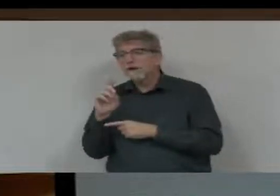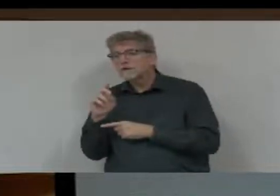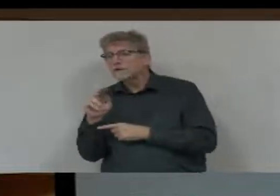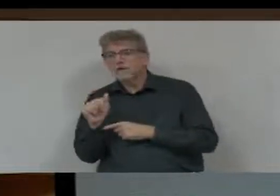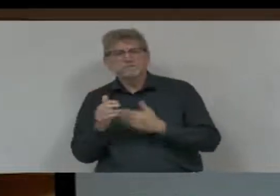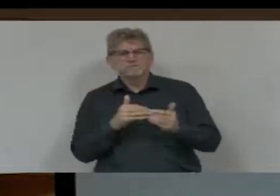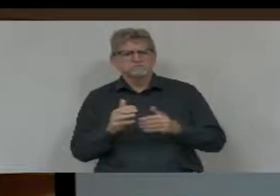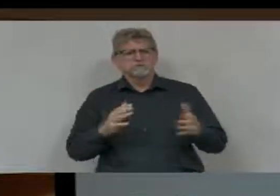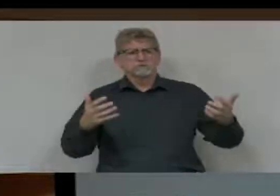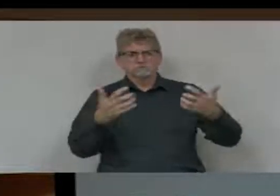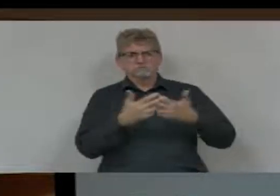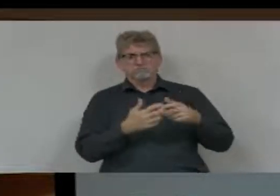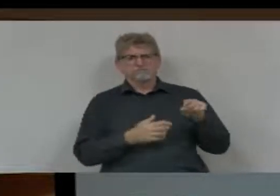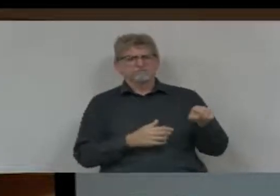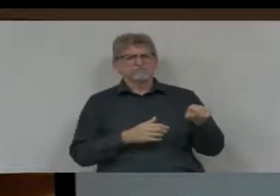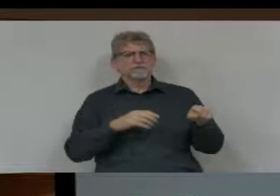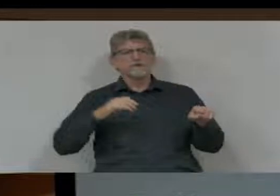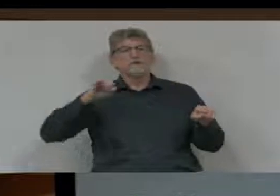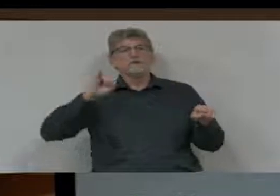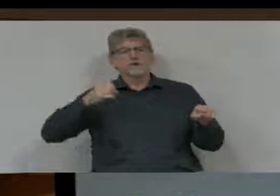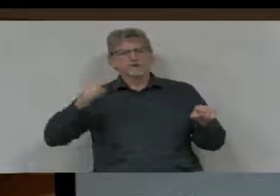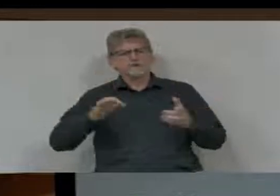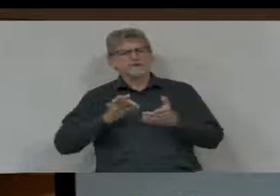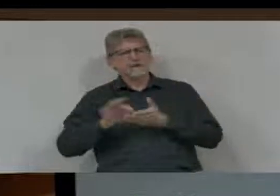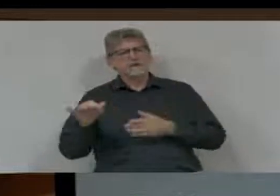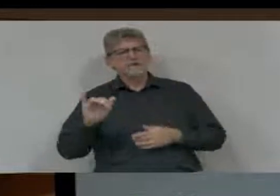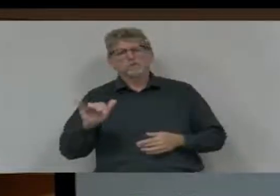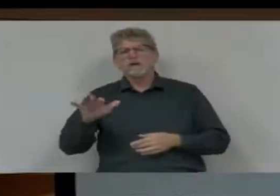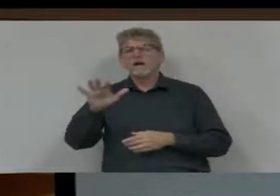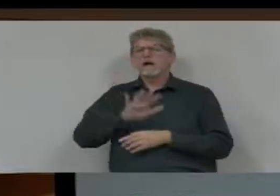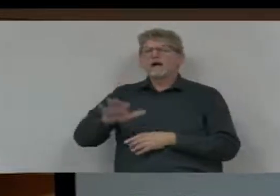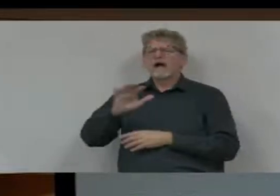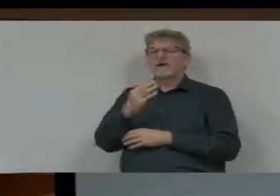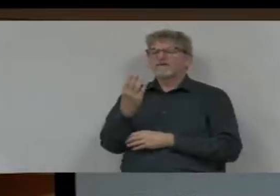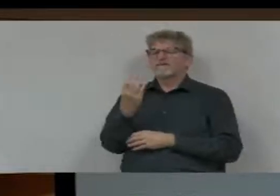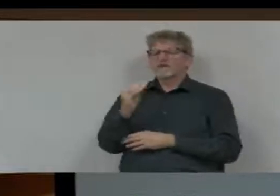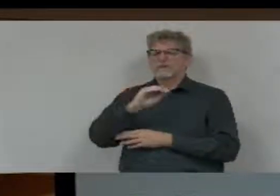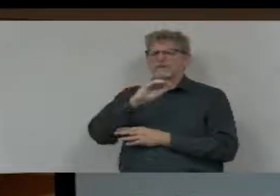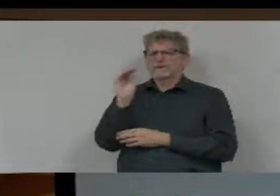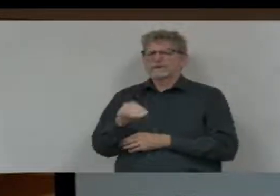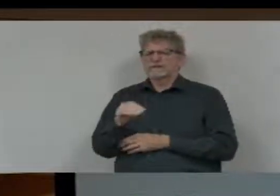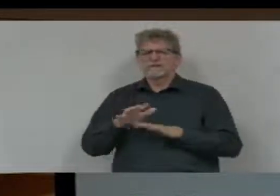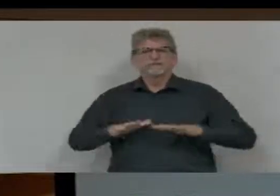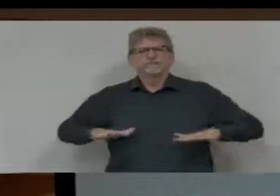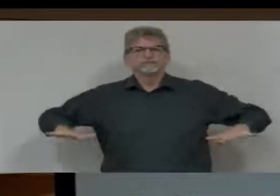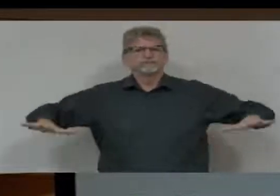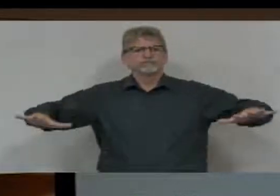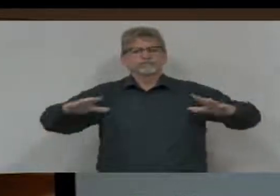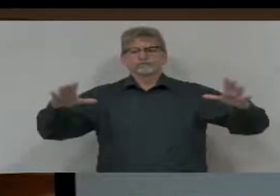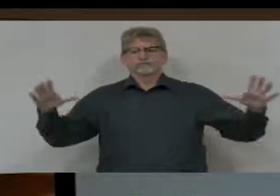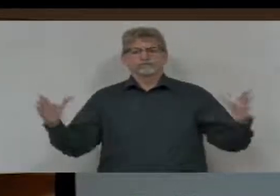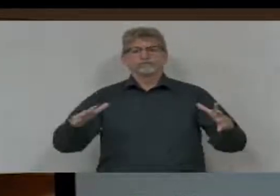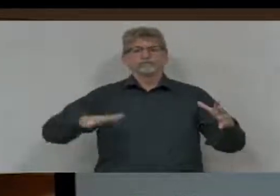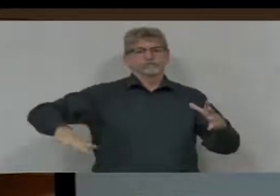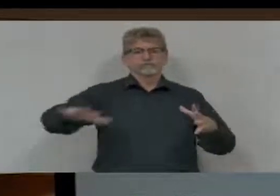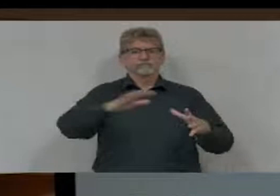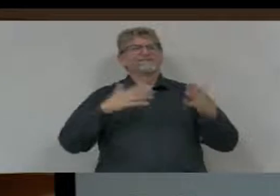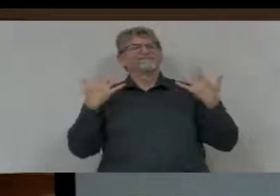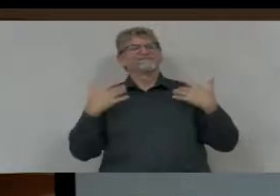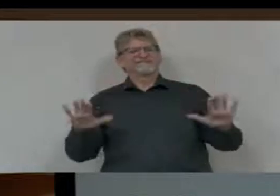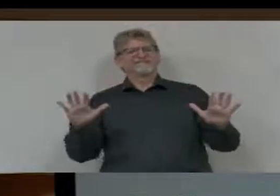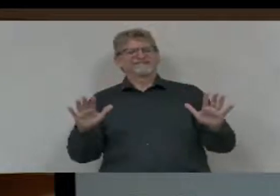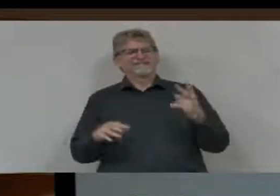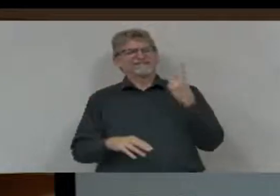fully vaccinated. So about 14% of our county's population is considered to be fully vaccinated at this point for